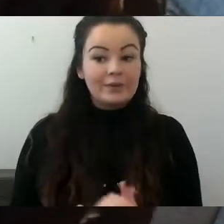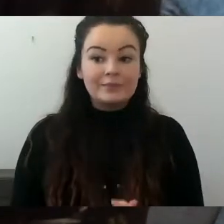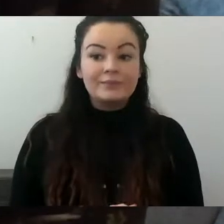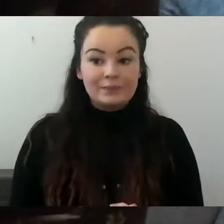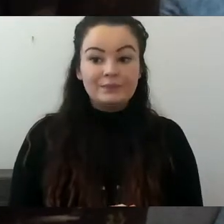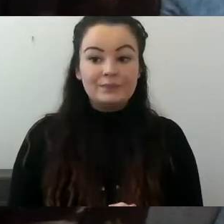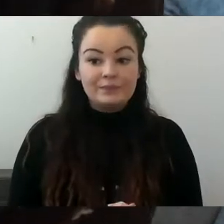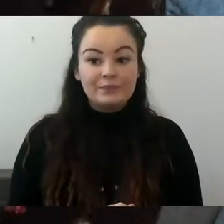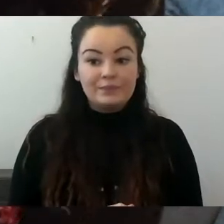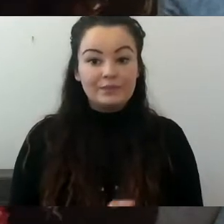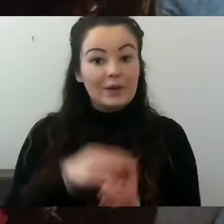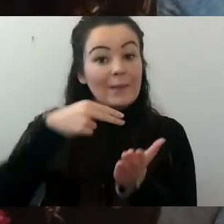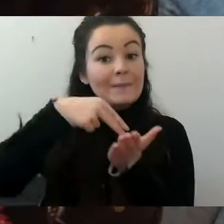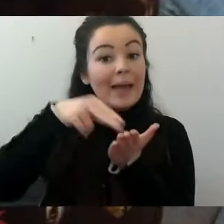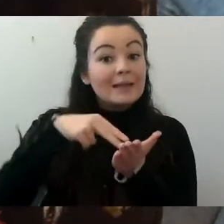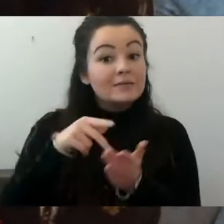potato.